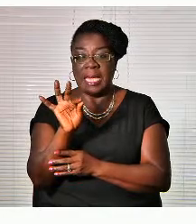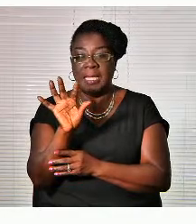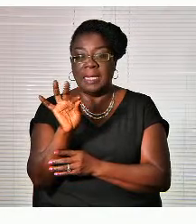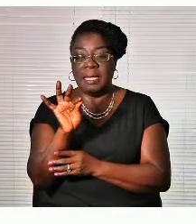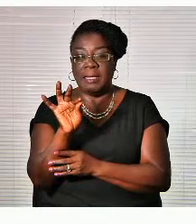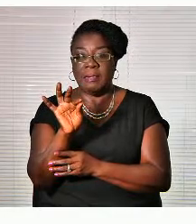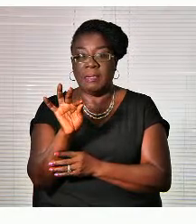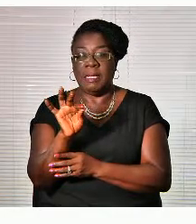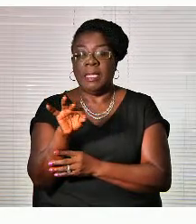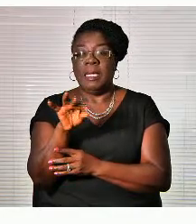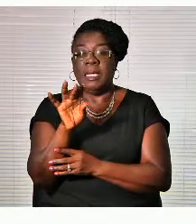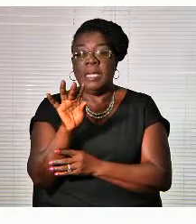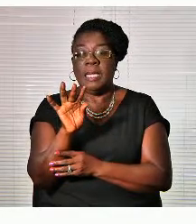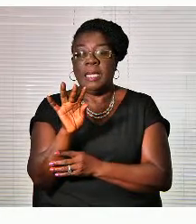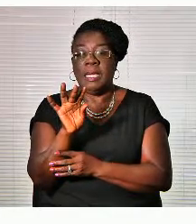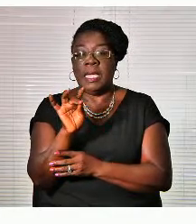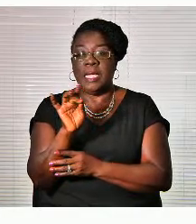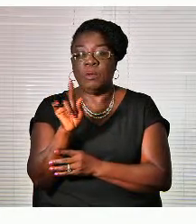815-5850,